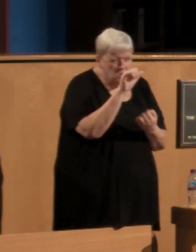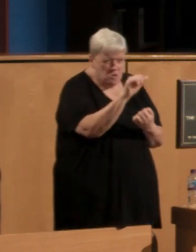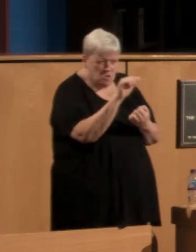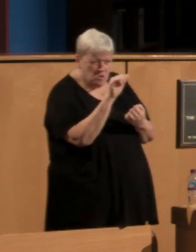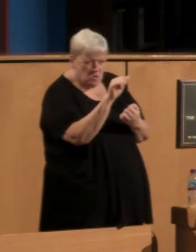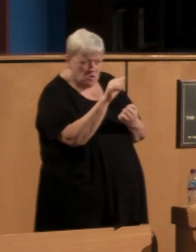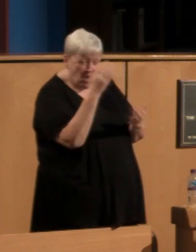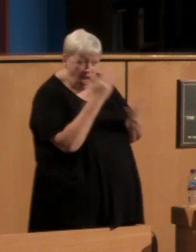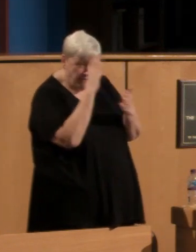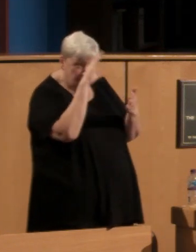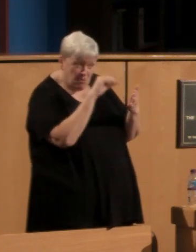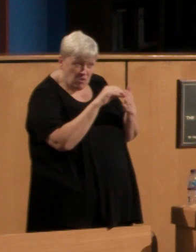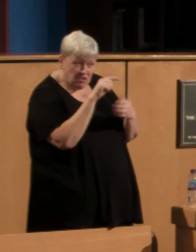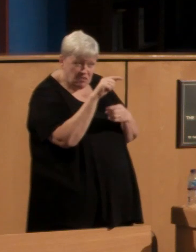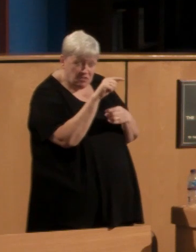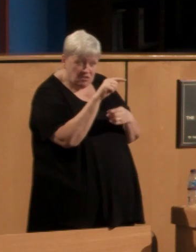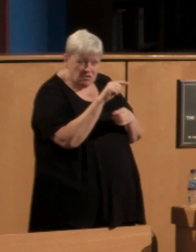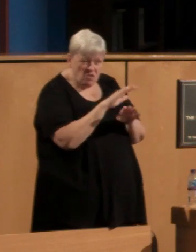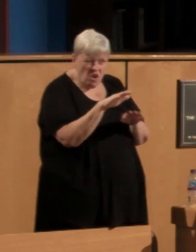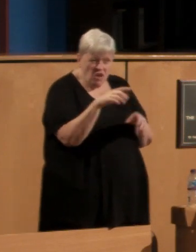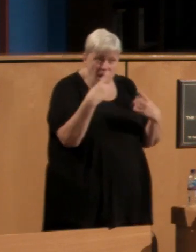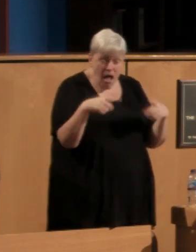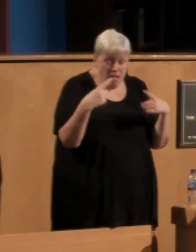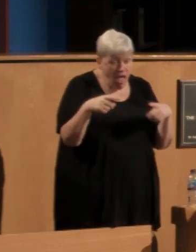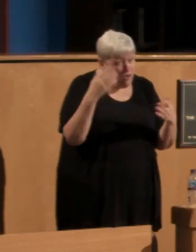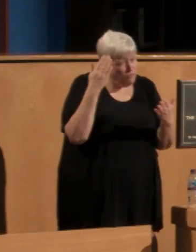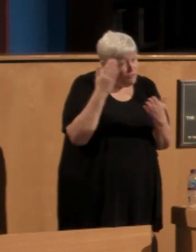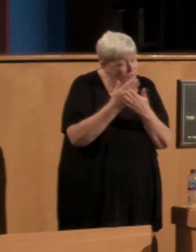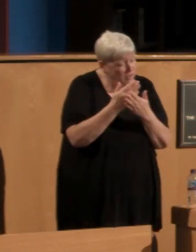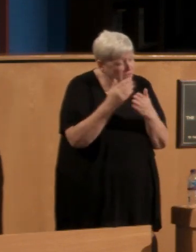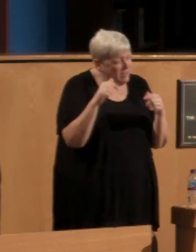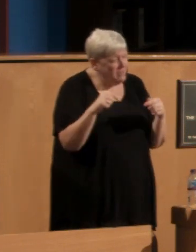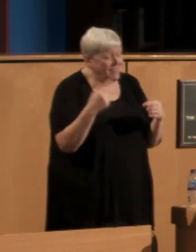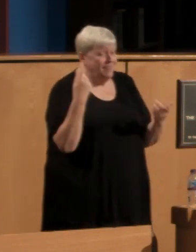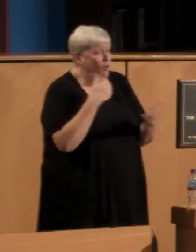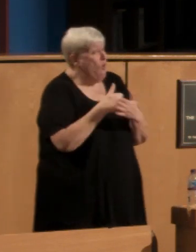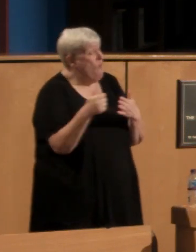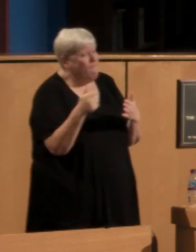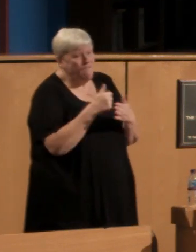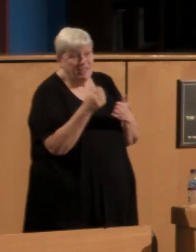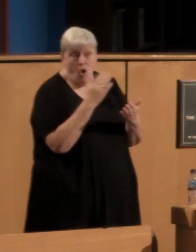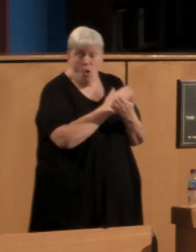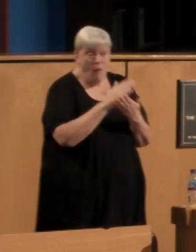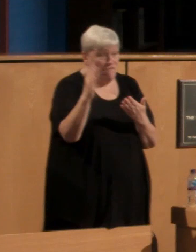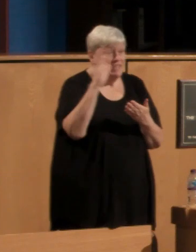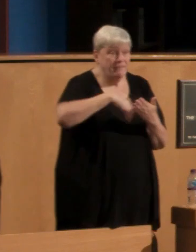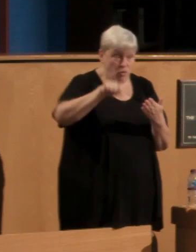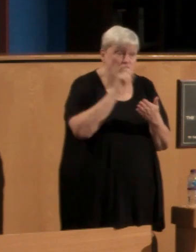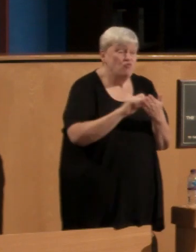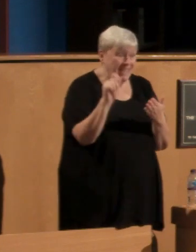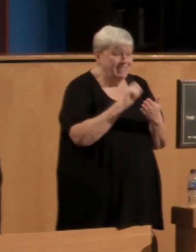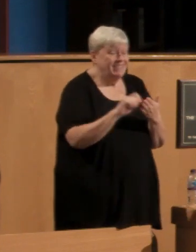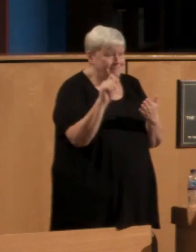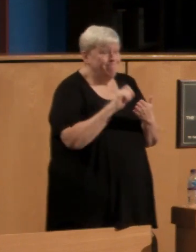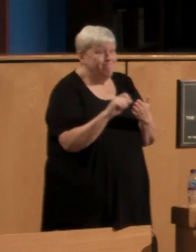actually have experience with this? Are you allowed to be? And I think often it is obvious from the writing. I